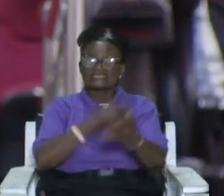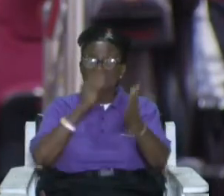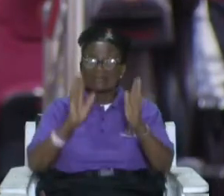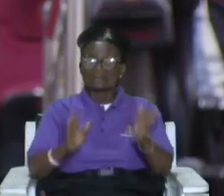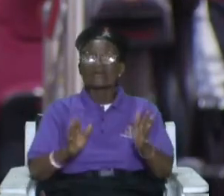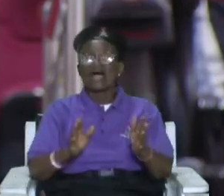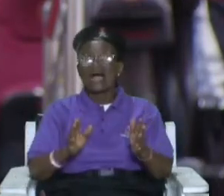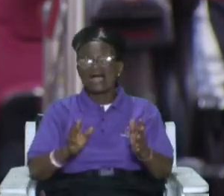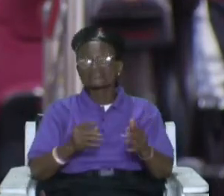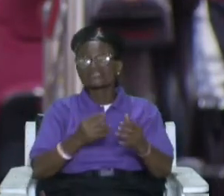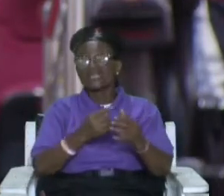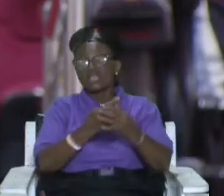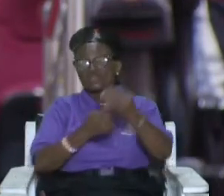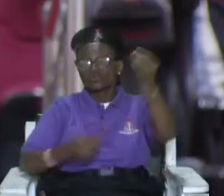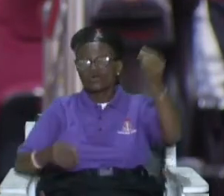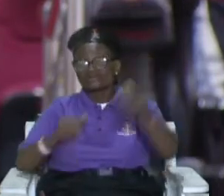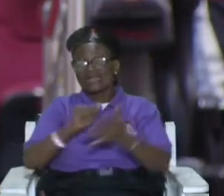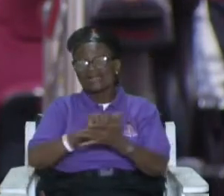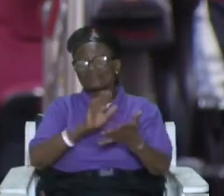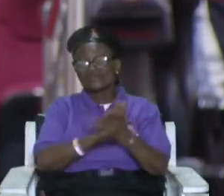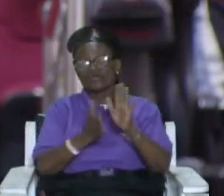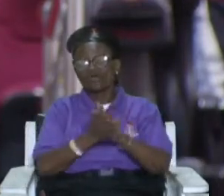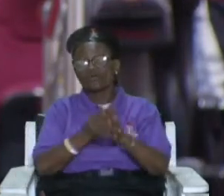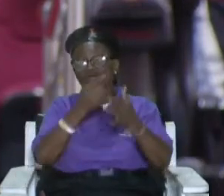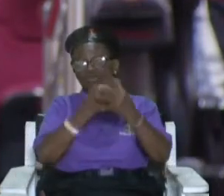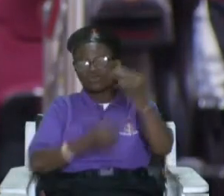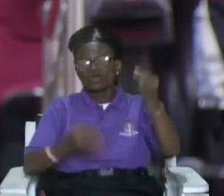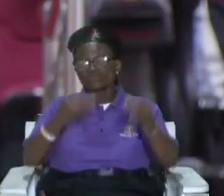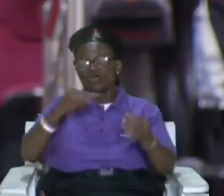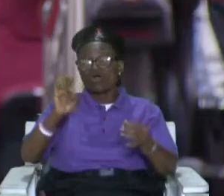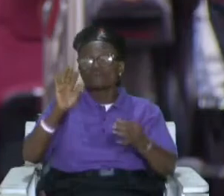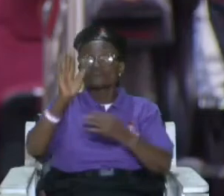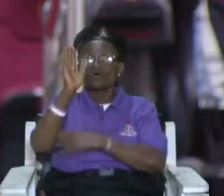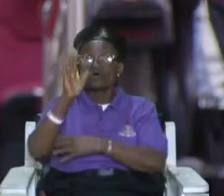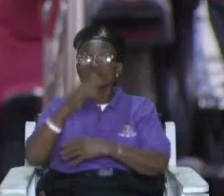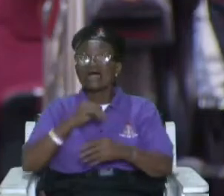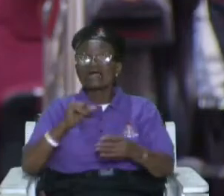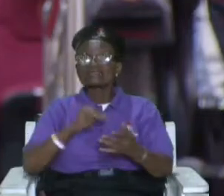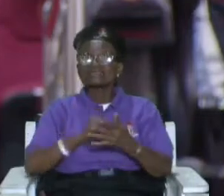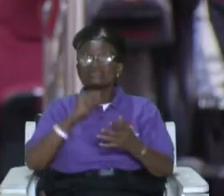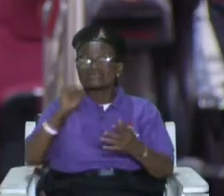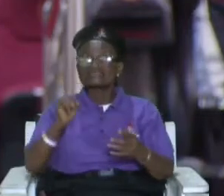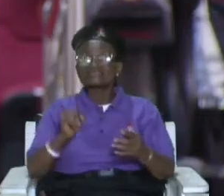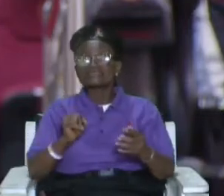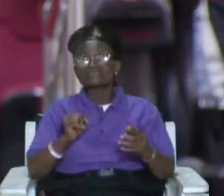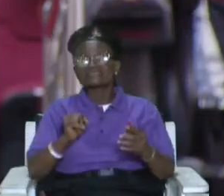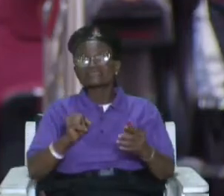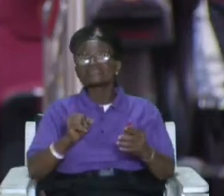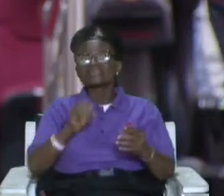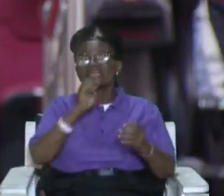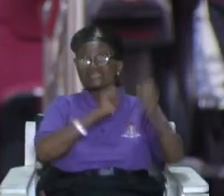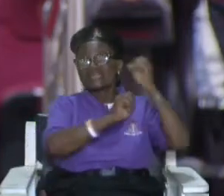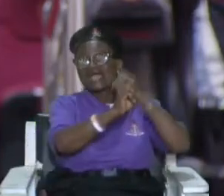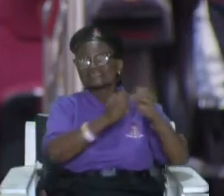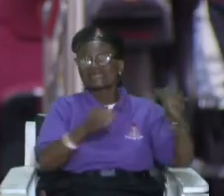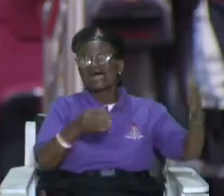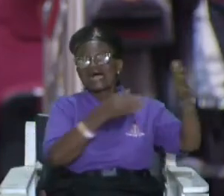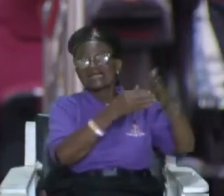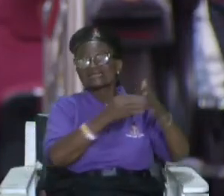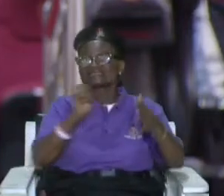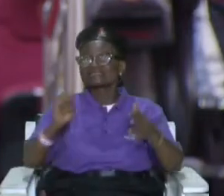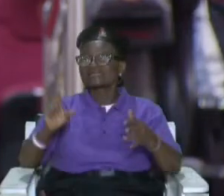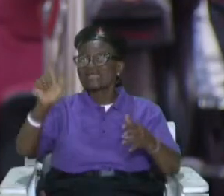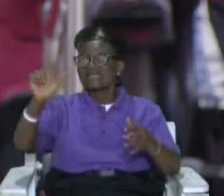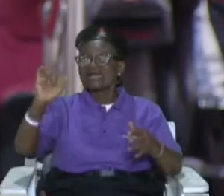In the case of Elijah versus Elisha, it was the mantle. In the case of